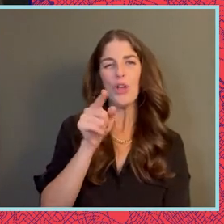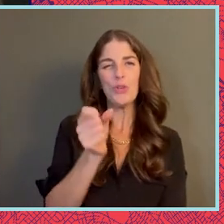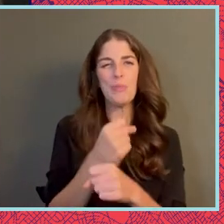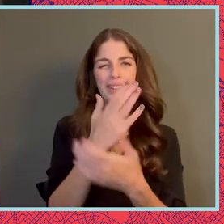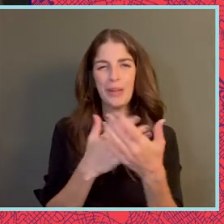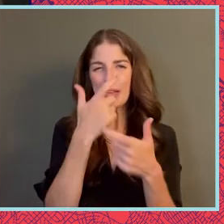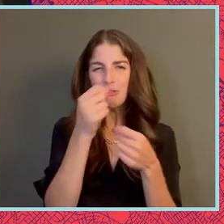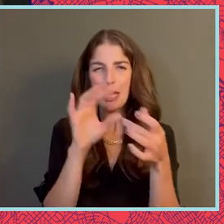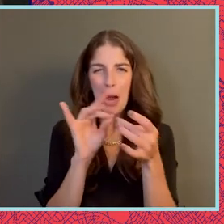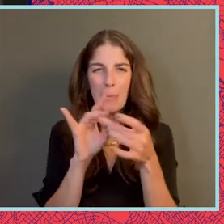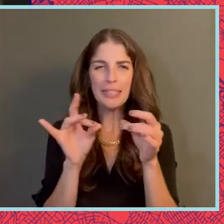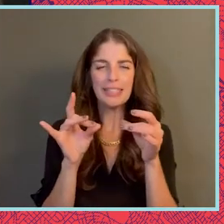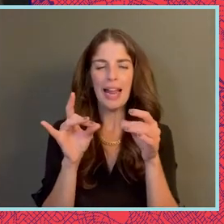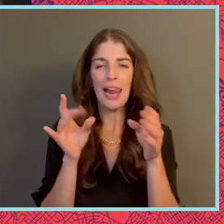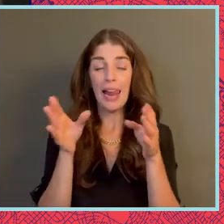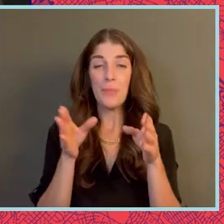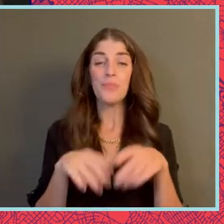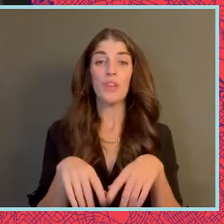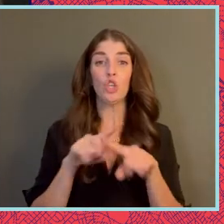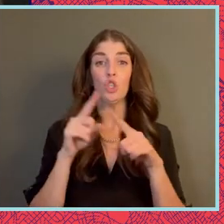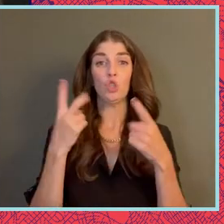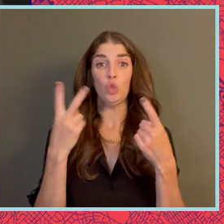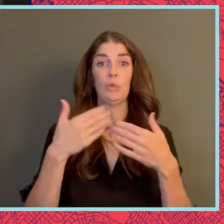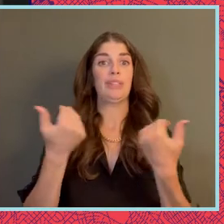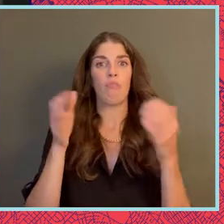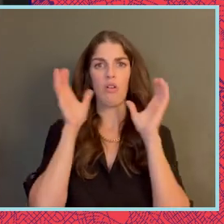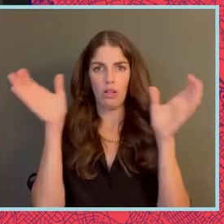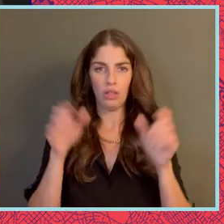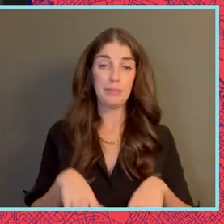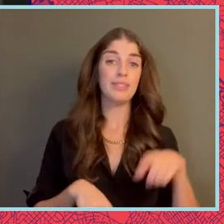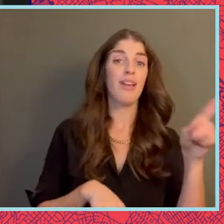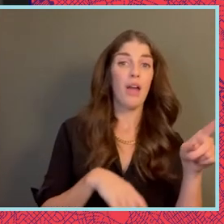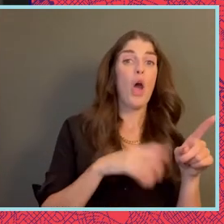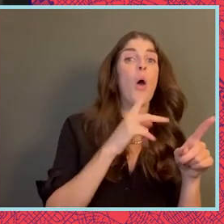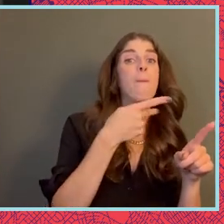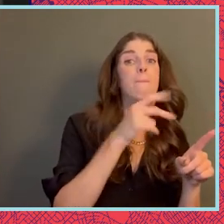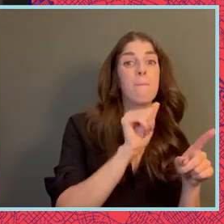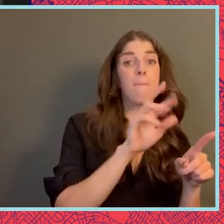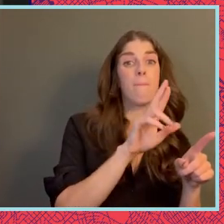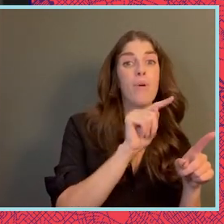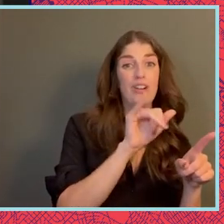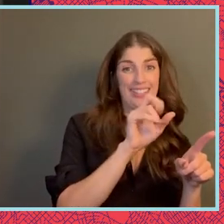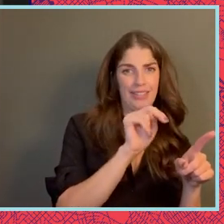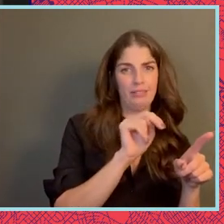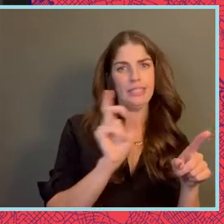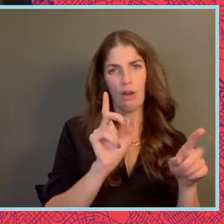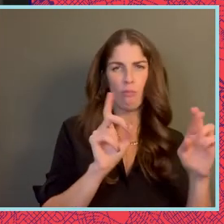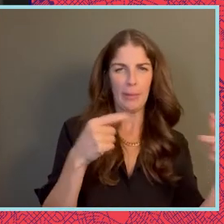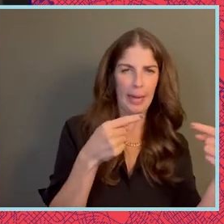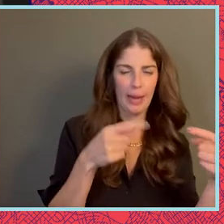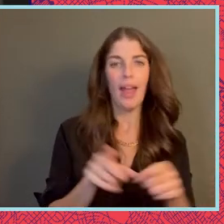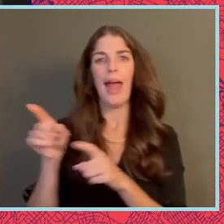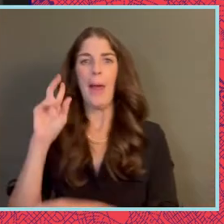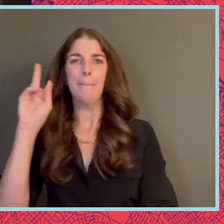about the difference between partisanship and politics too. The reminder